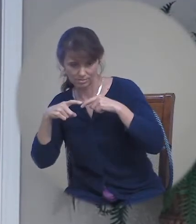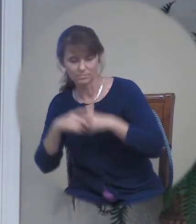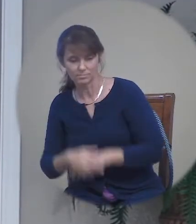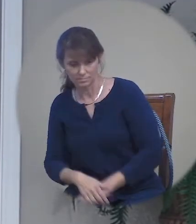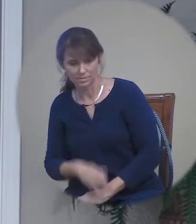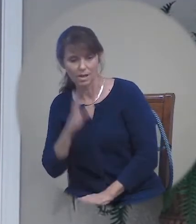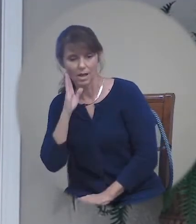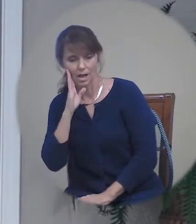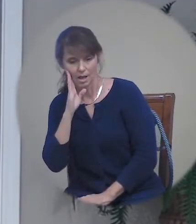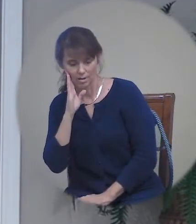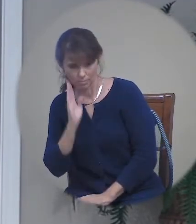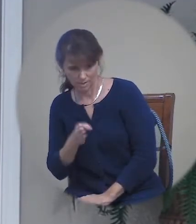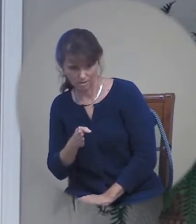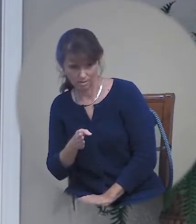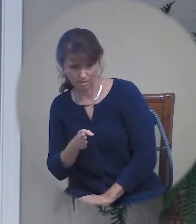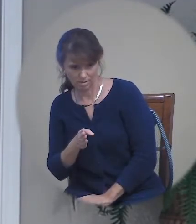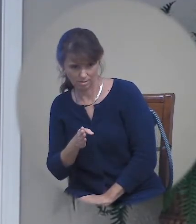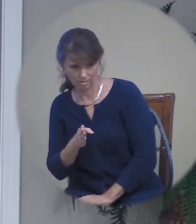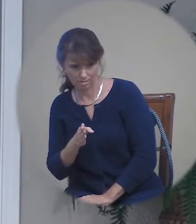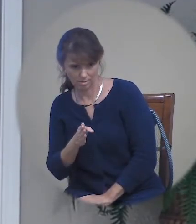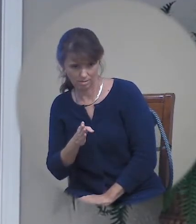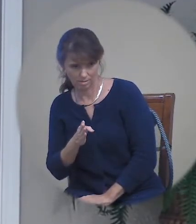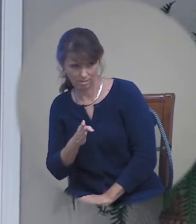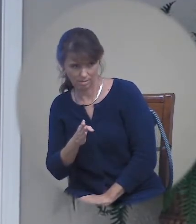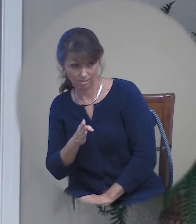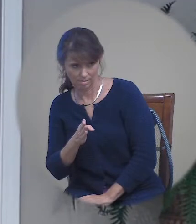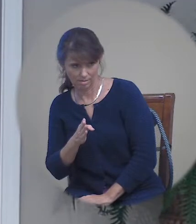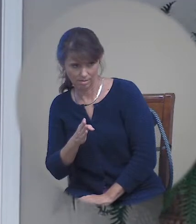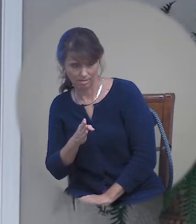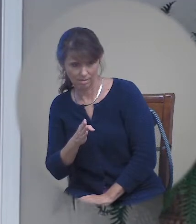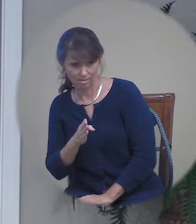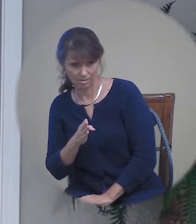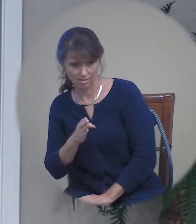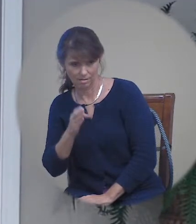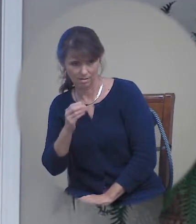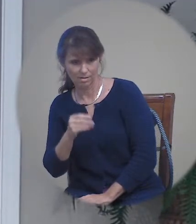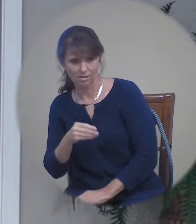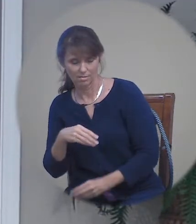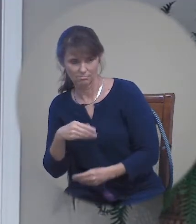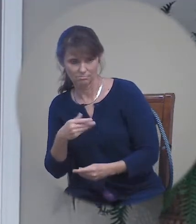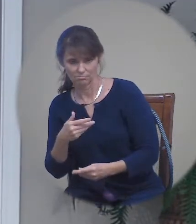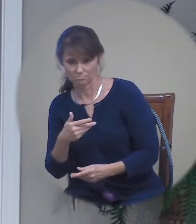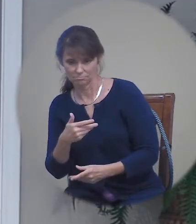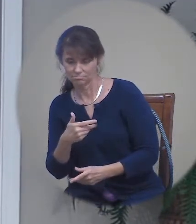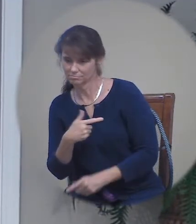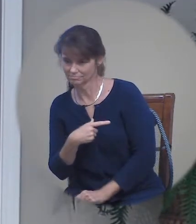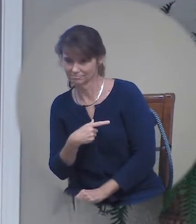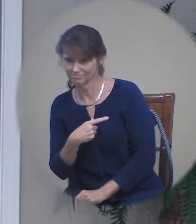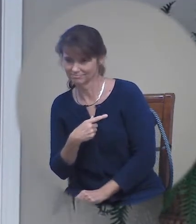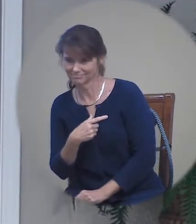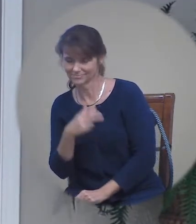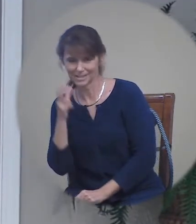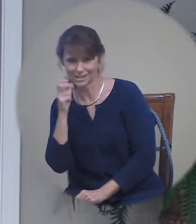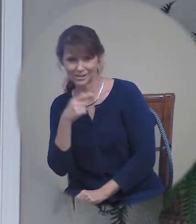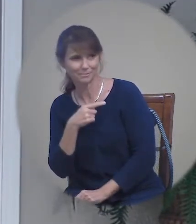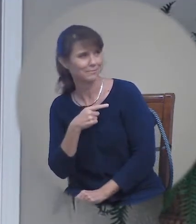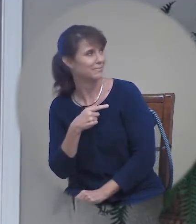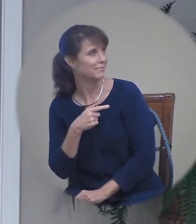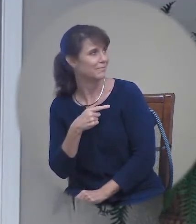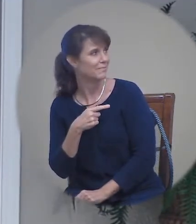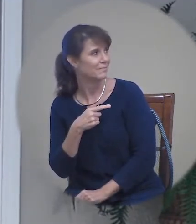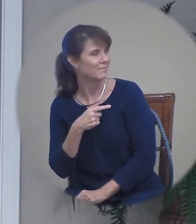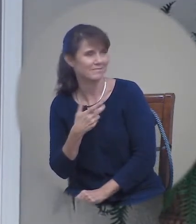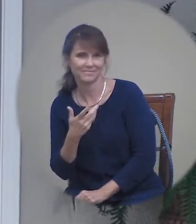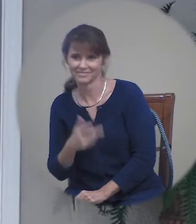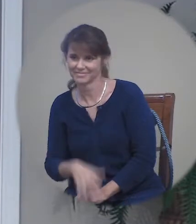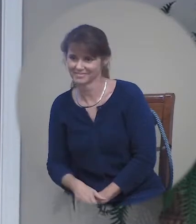I will heal you. On the third day you shall go up to the house of the Lord. I think it's a really telling response